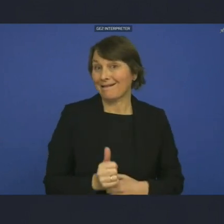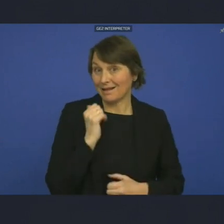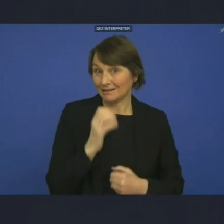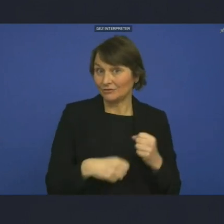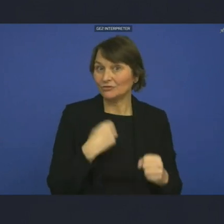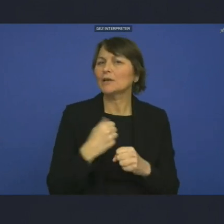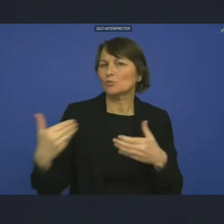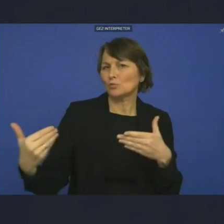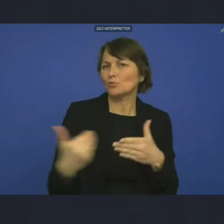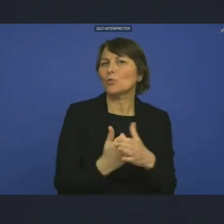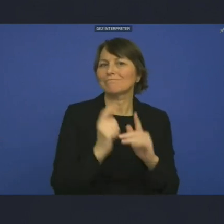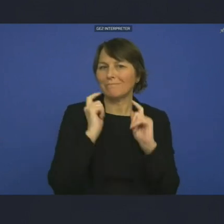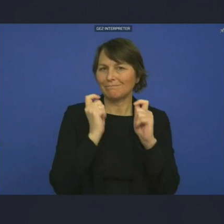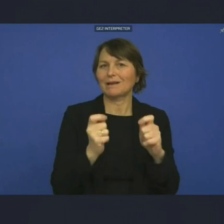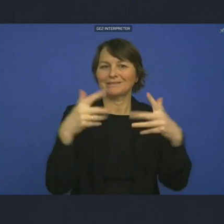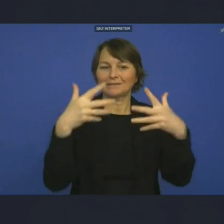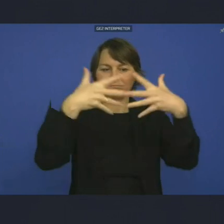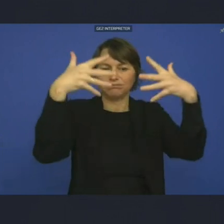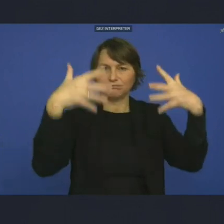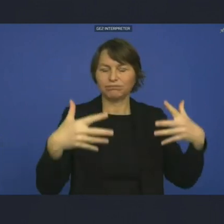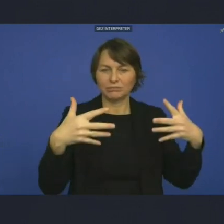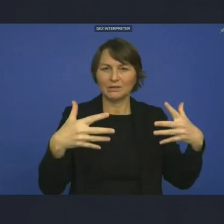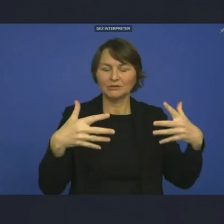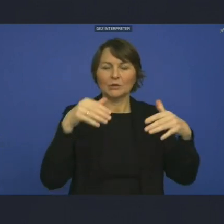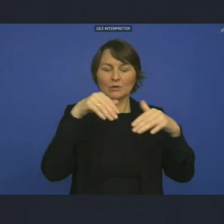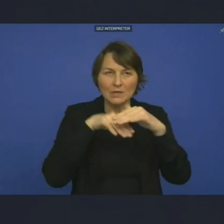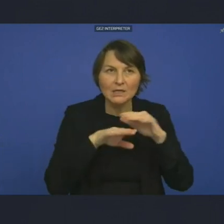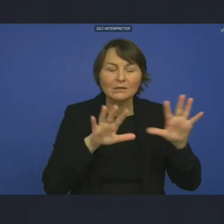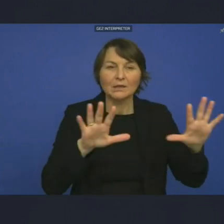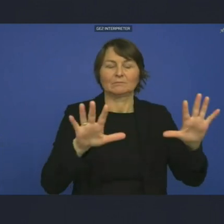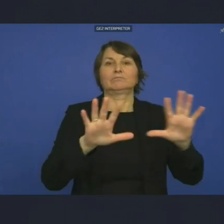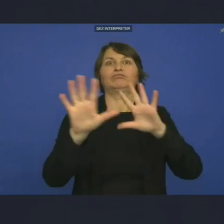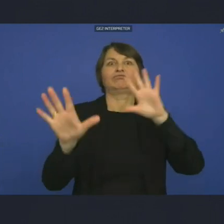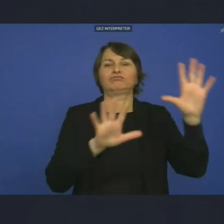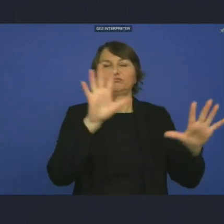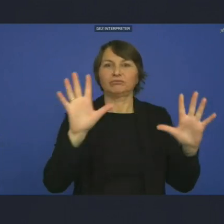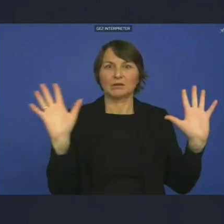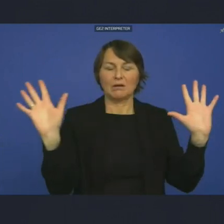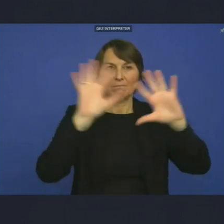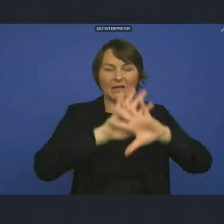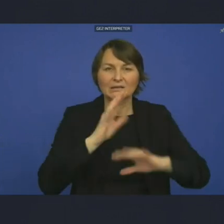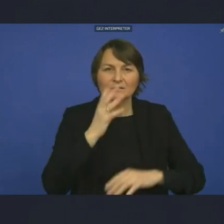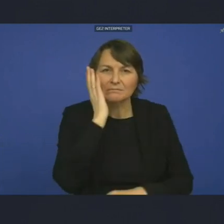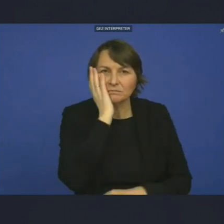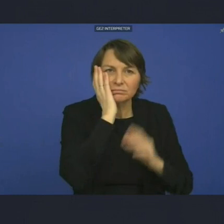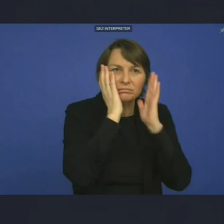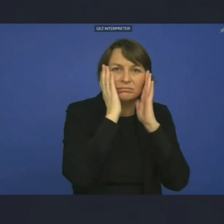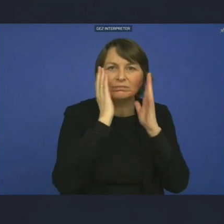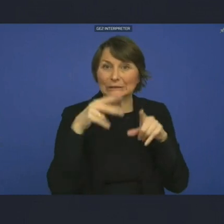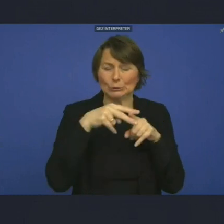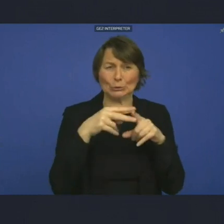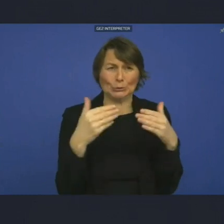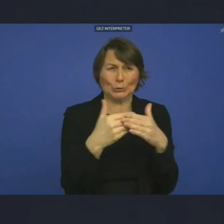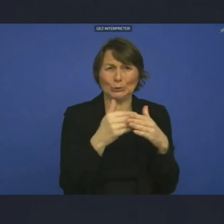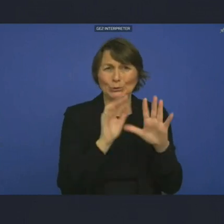that for some of you could be complicated, also for us, it's been not easy to work with a new tool, but I hope really